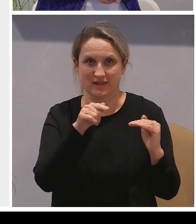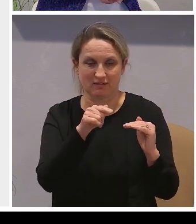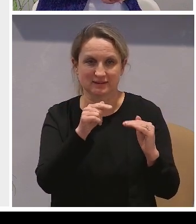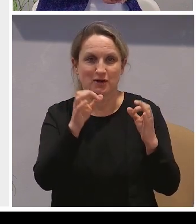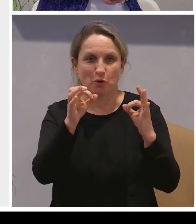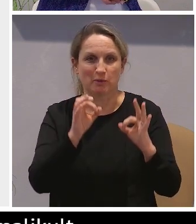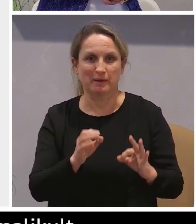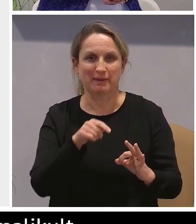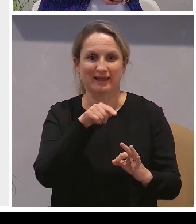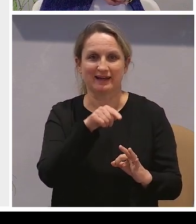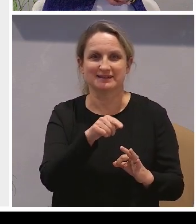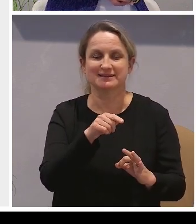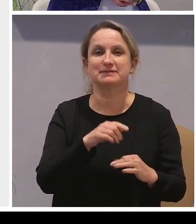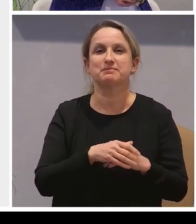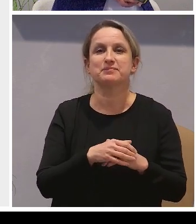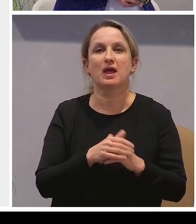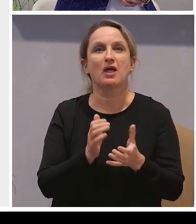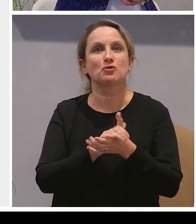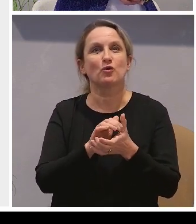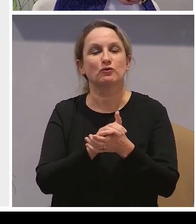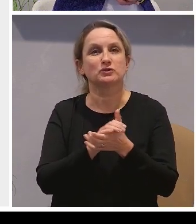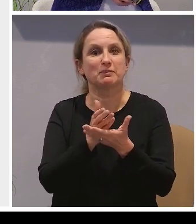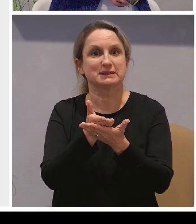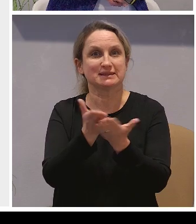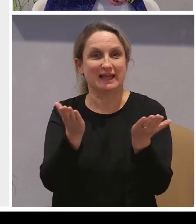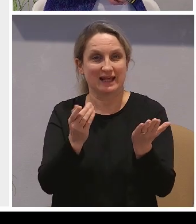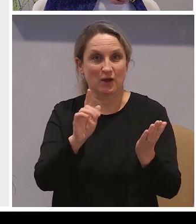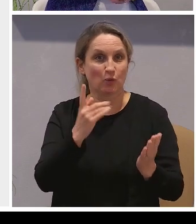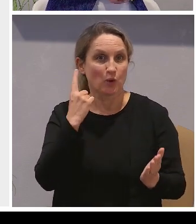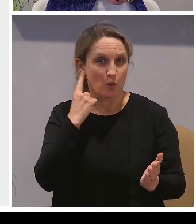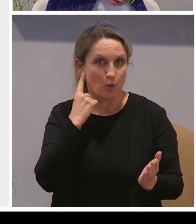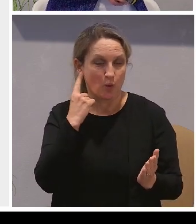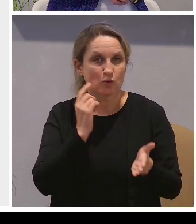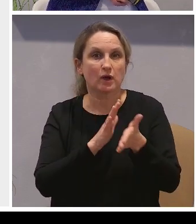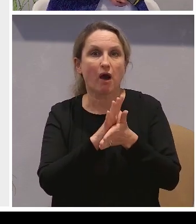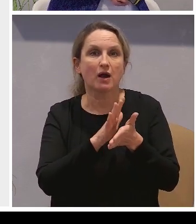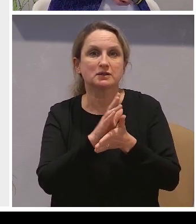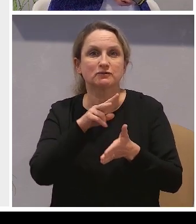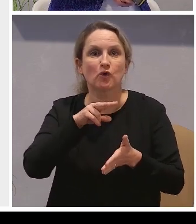IGF-1 should be kept at the optimal level.